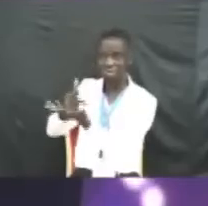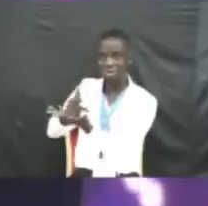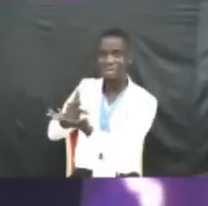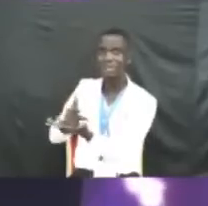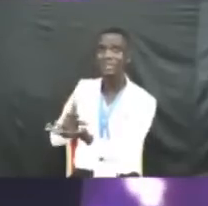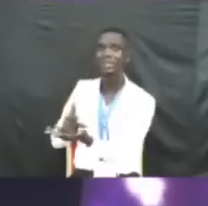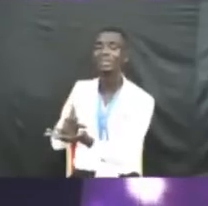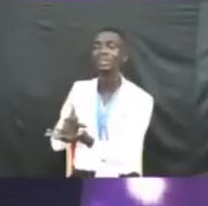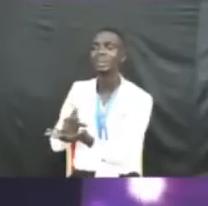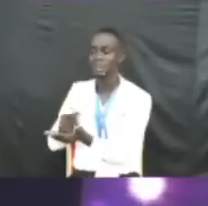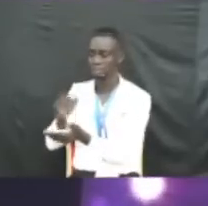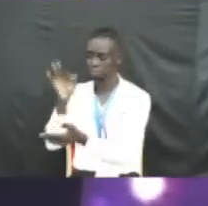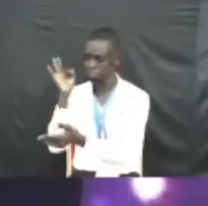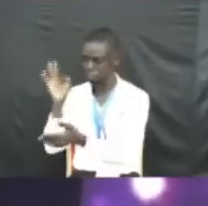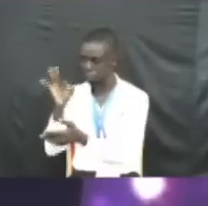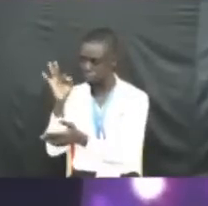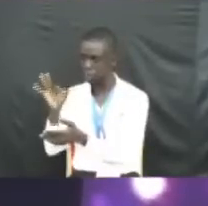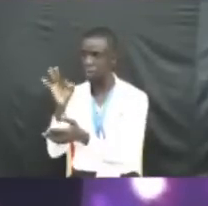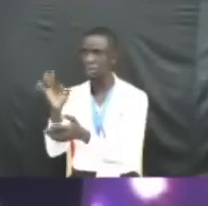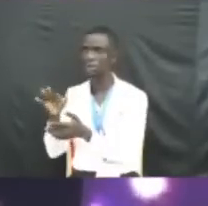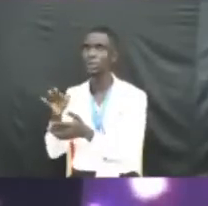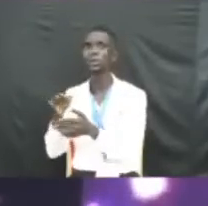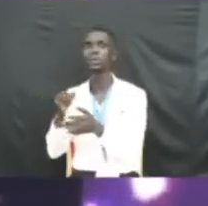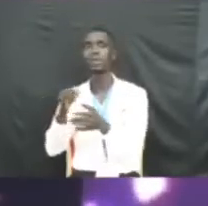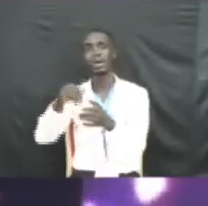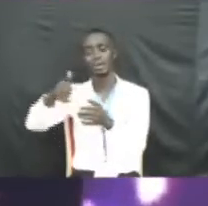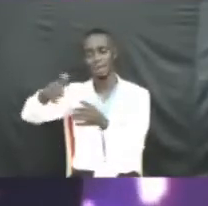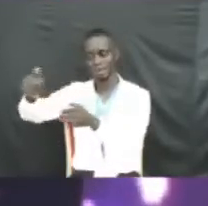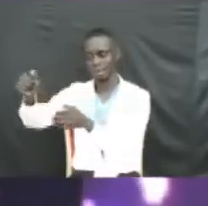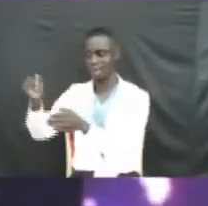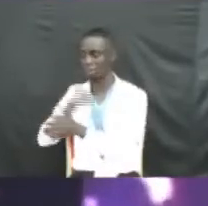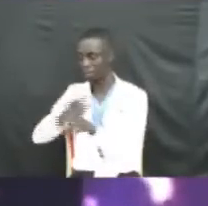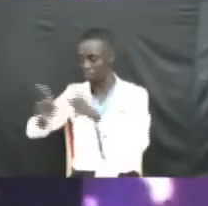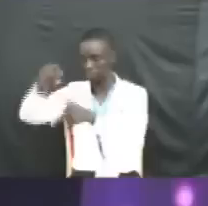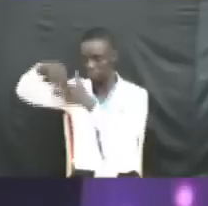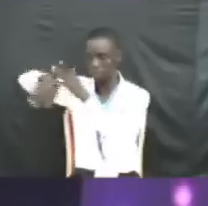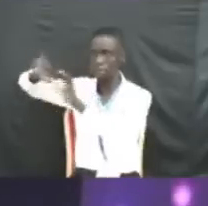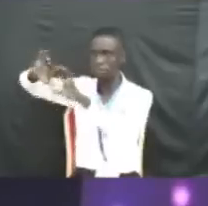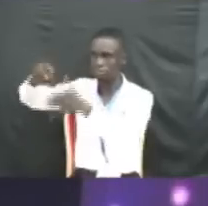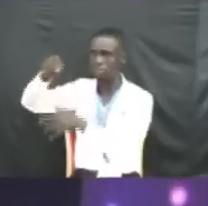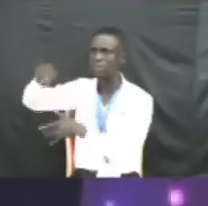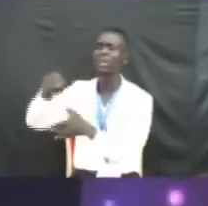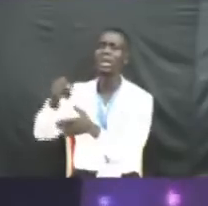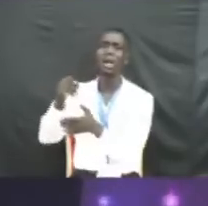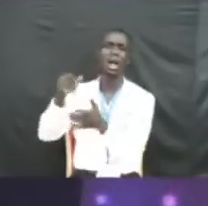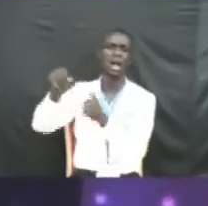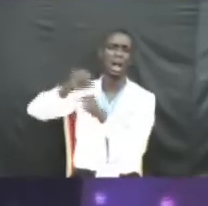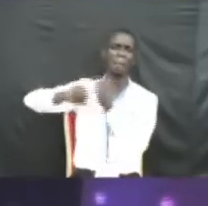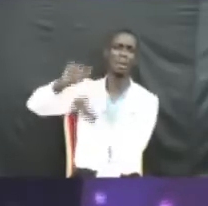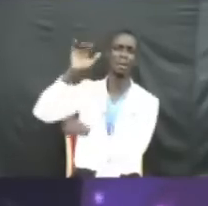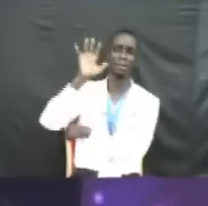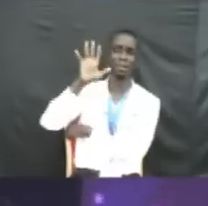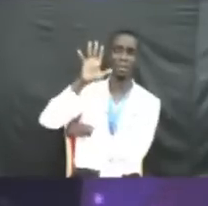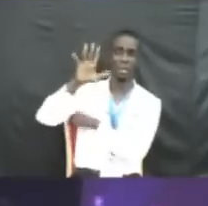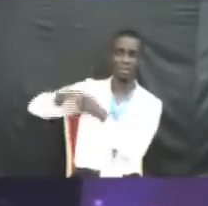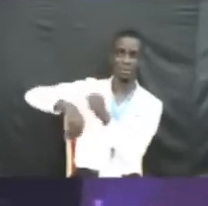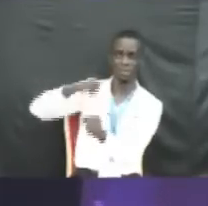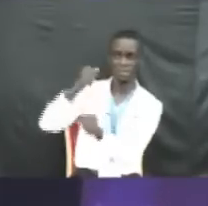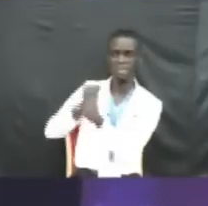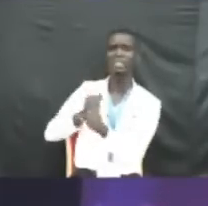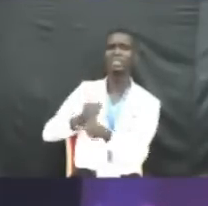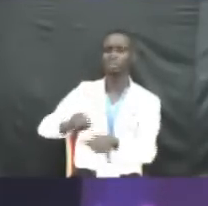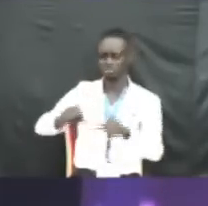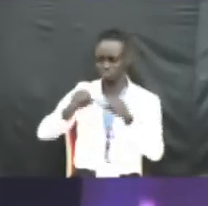ghettos. For the past 5 years, you have been consistent with your environmental